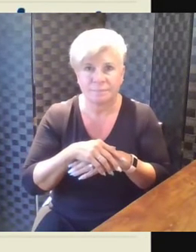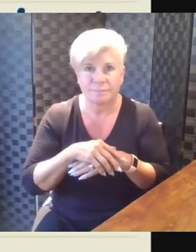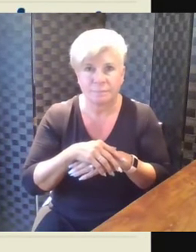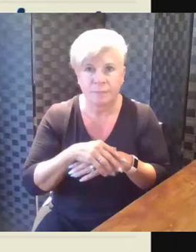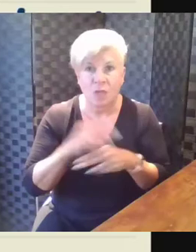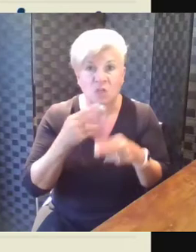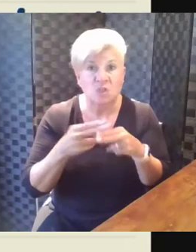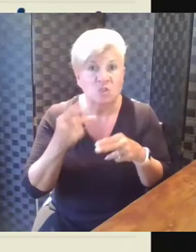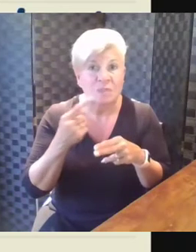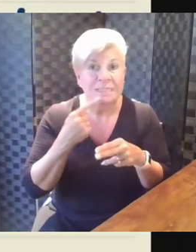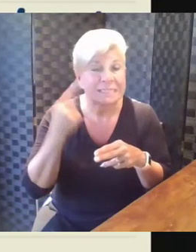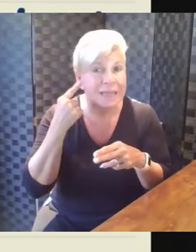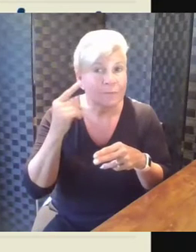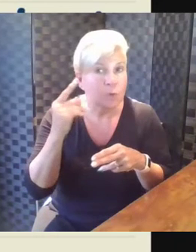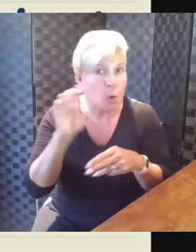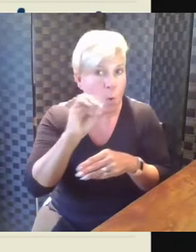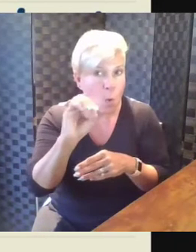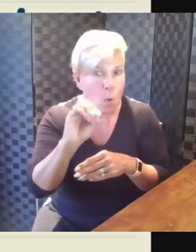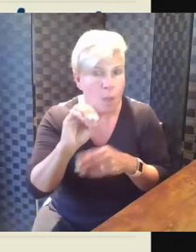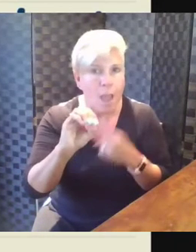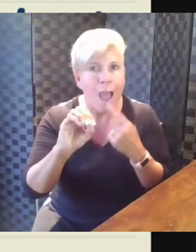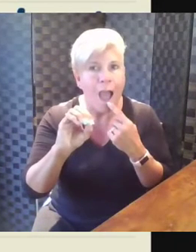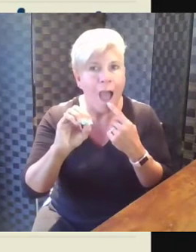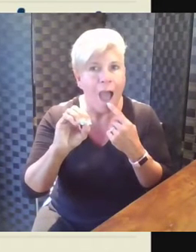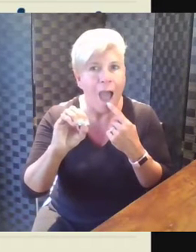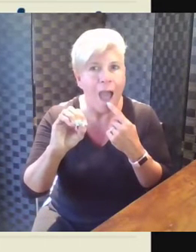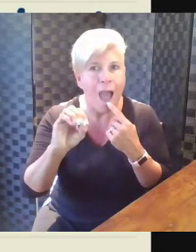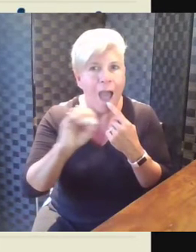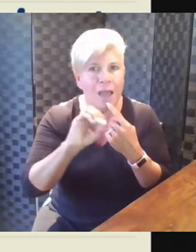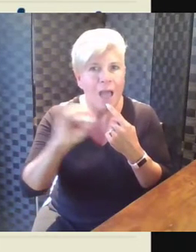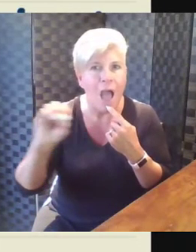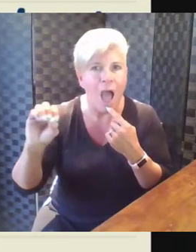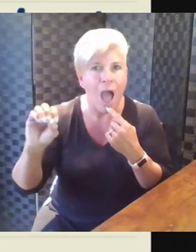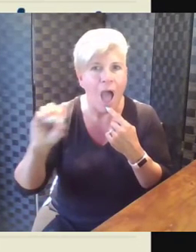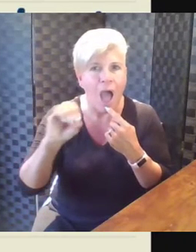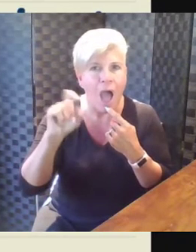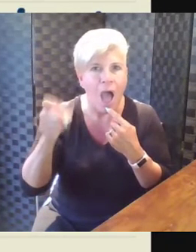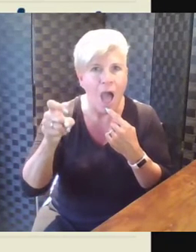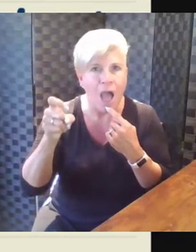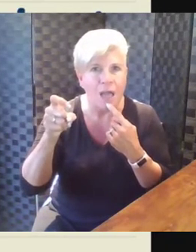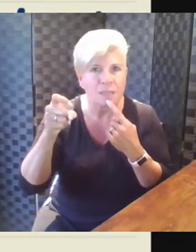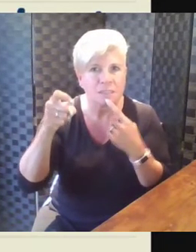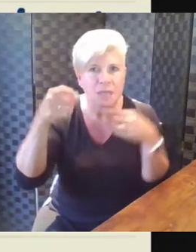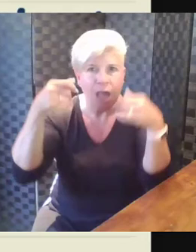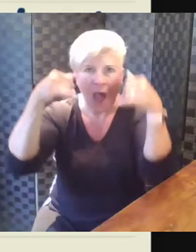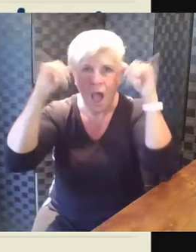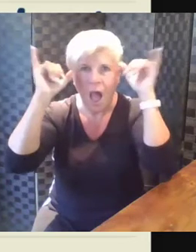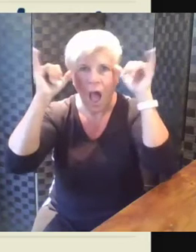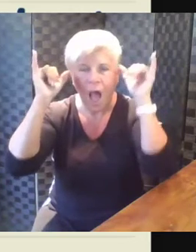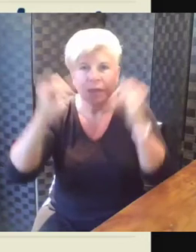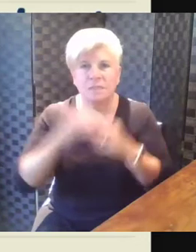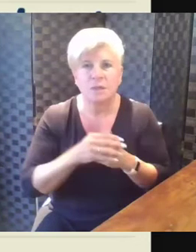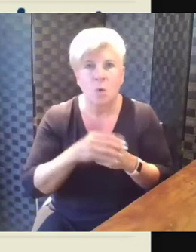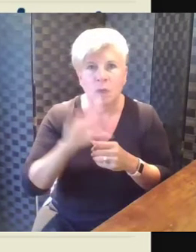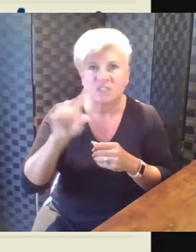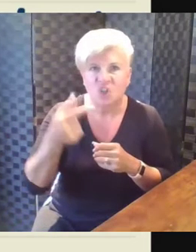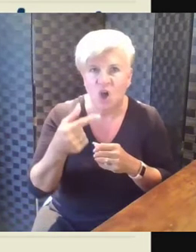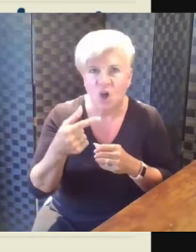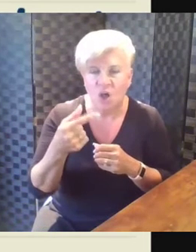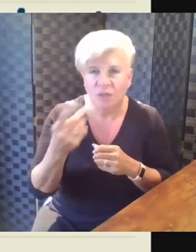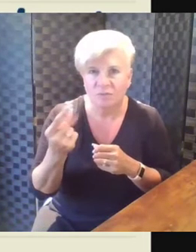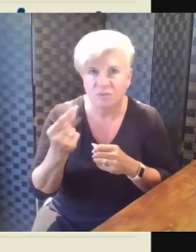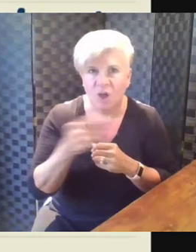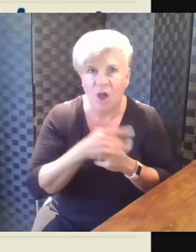The short sound for the letter O is as in ox, or dog.